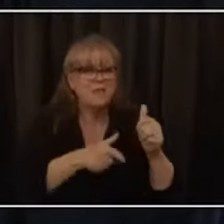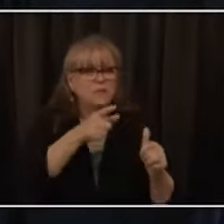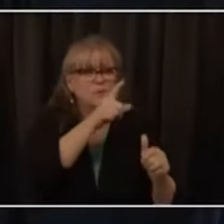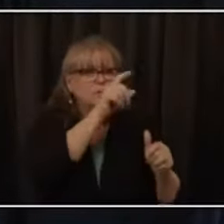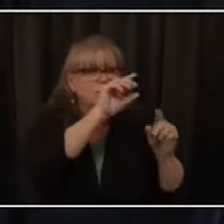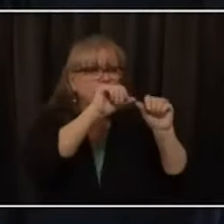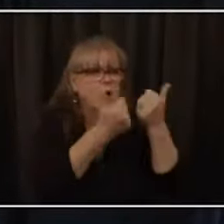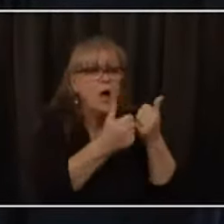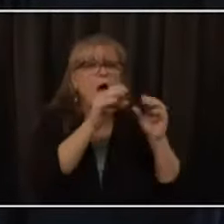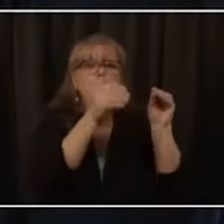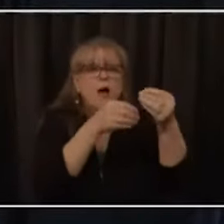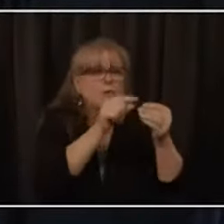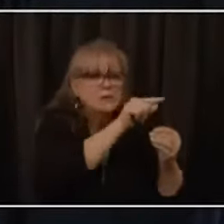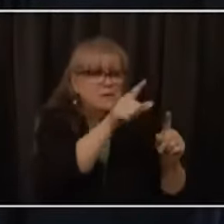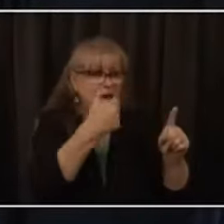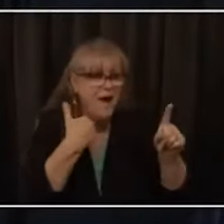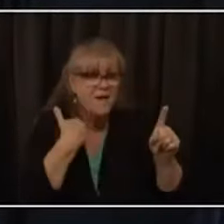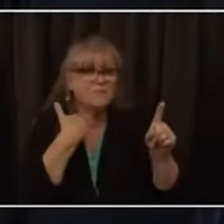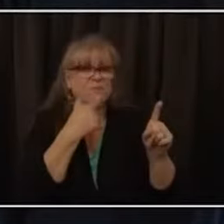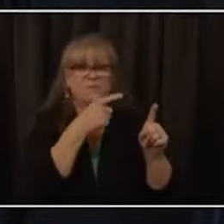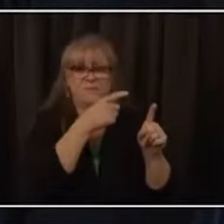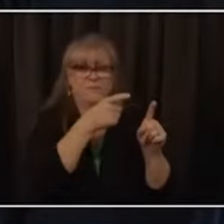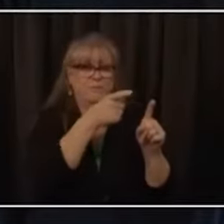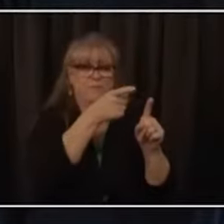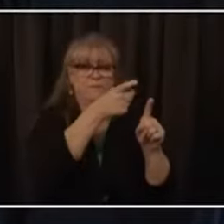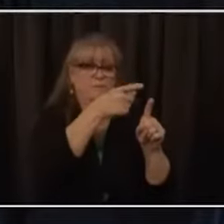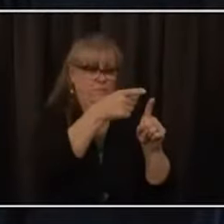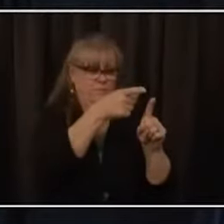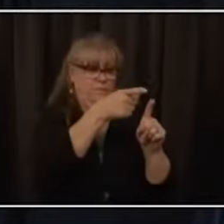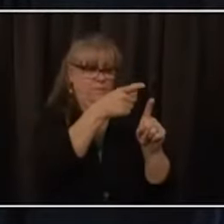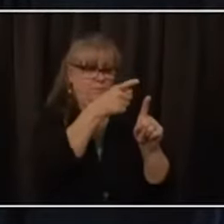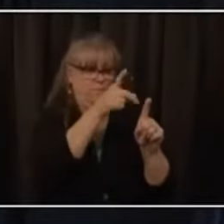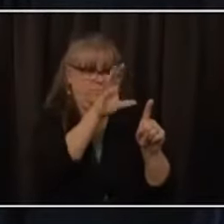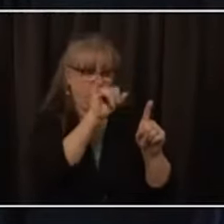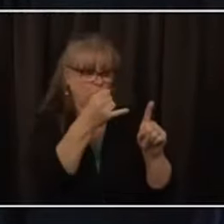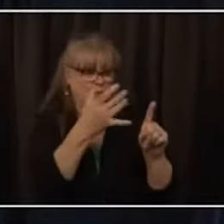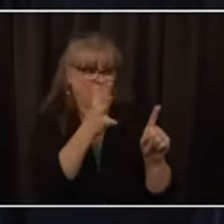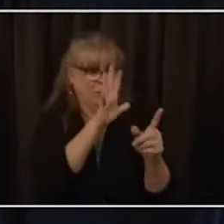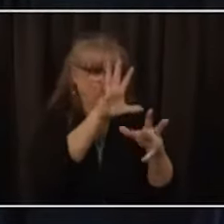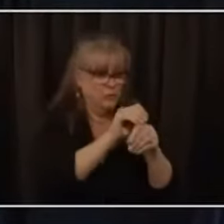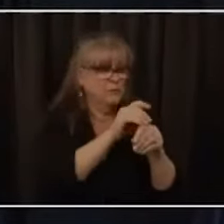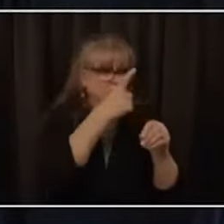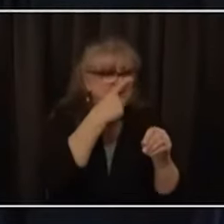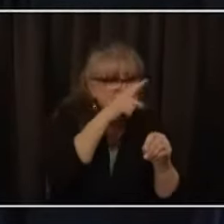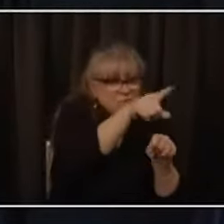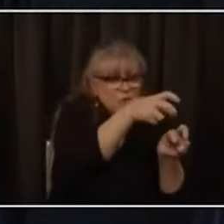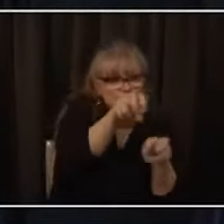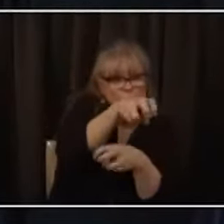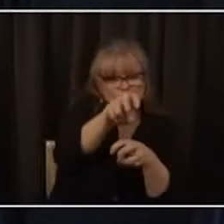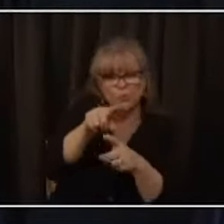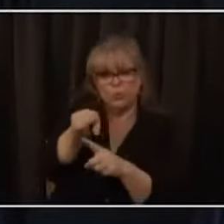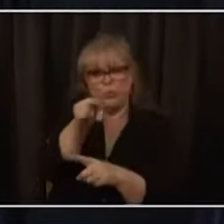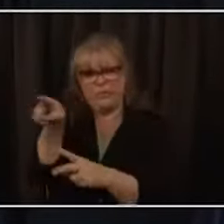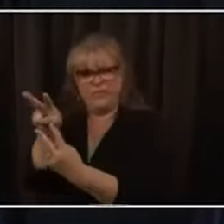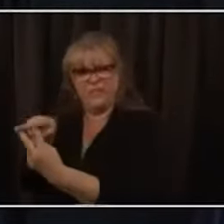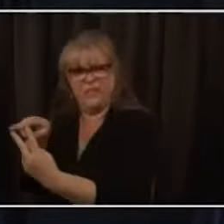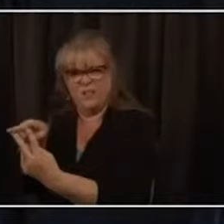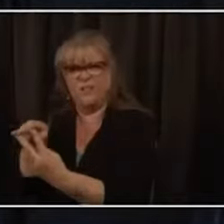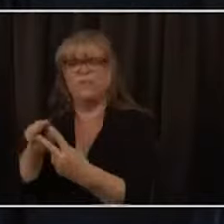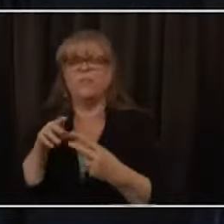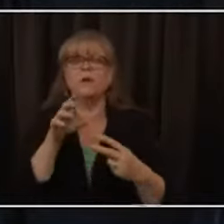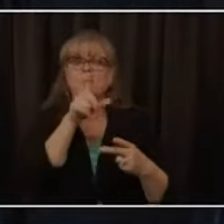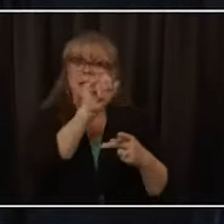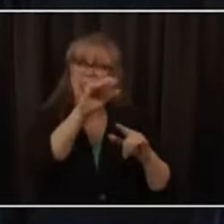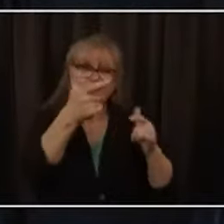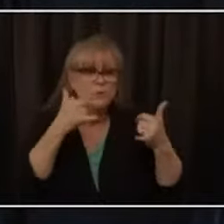their appointment. For the people that specifically want Johnson & Johnson, you will likely have to reschedule. So we don't expect that to be